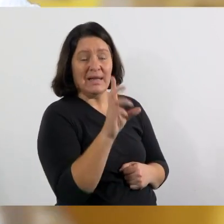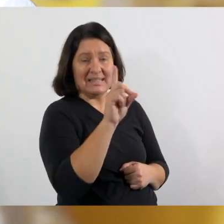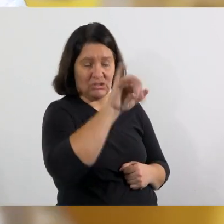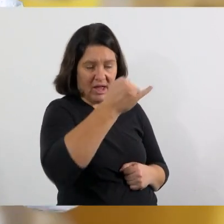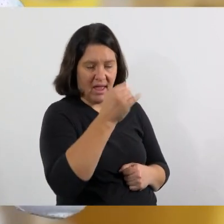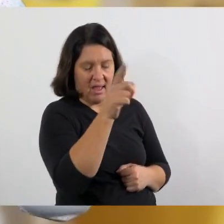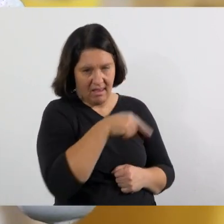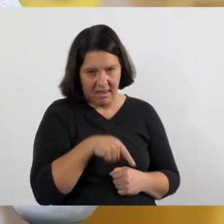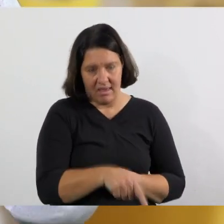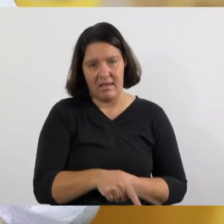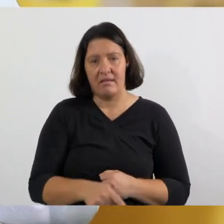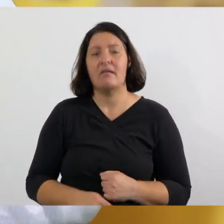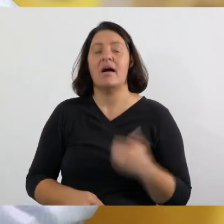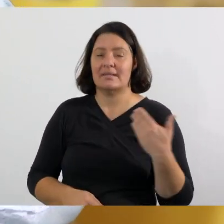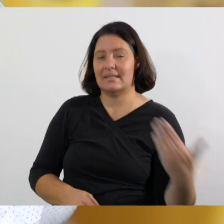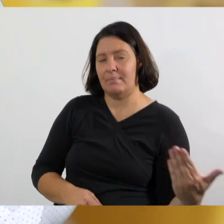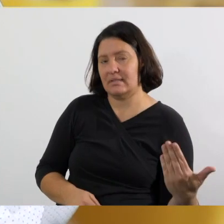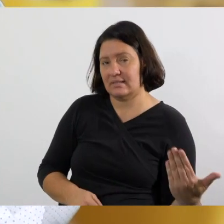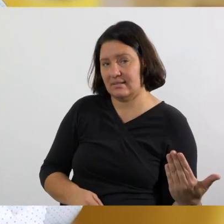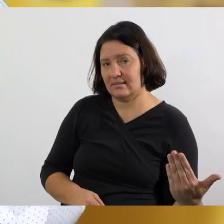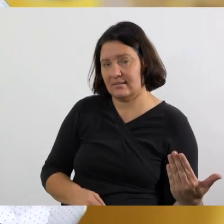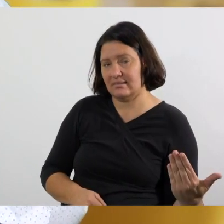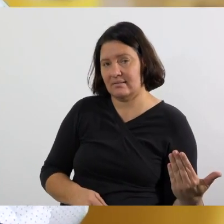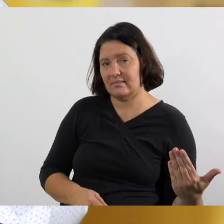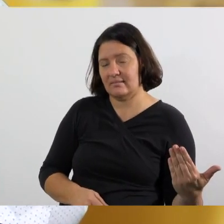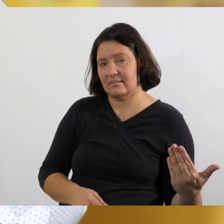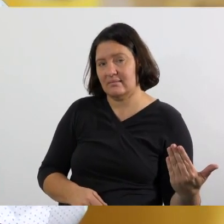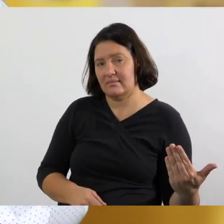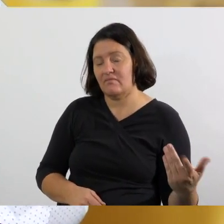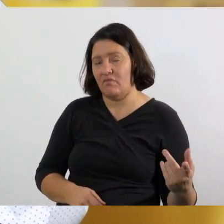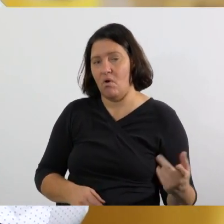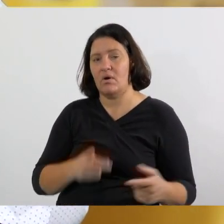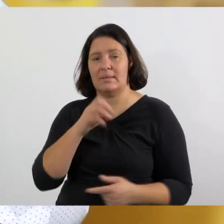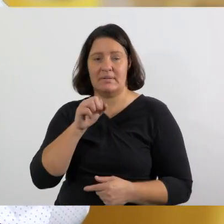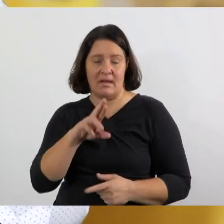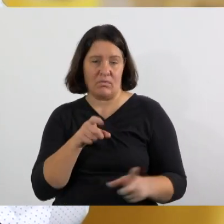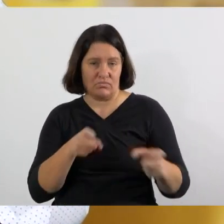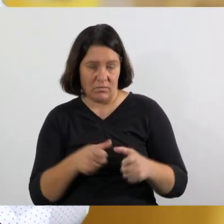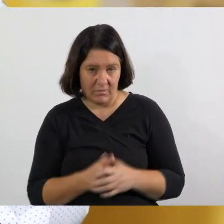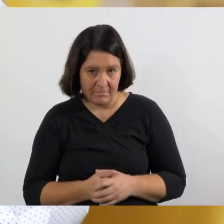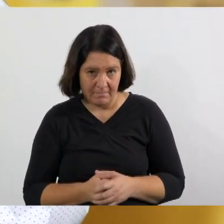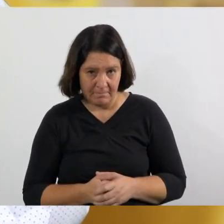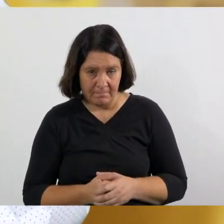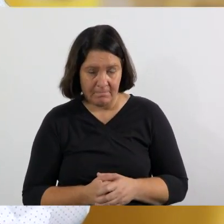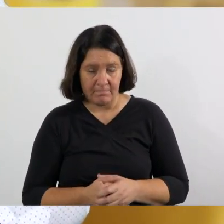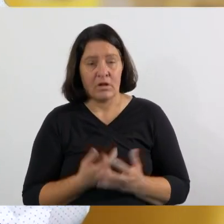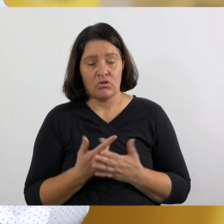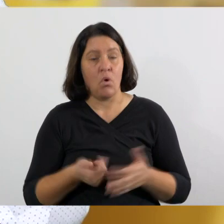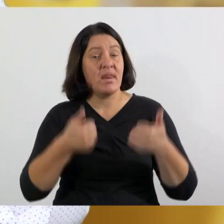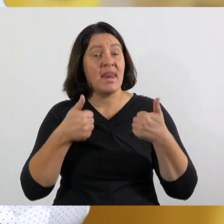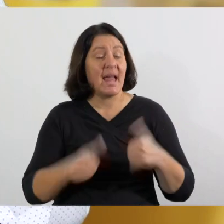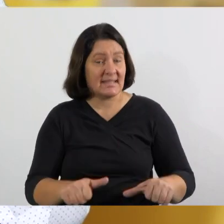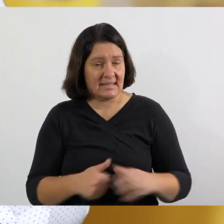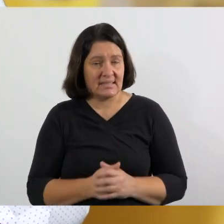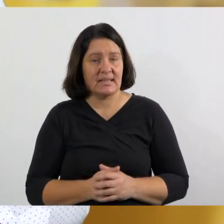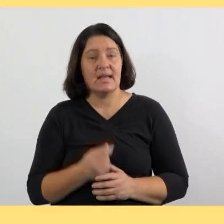is then posted to the debit side of your debtors control. My next